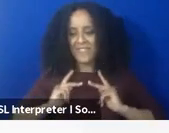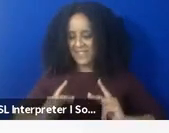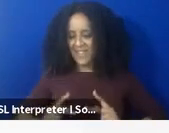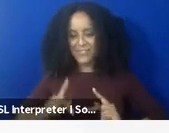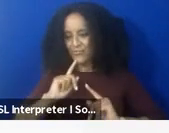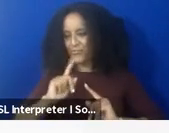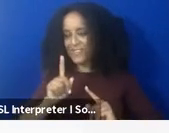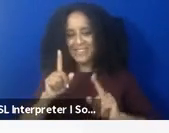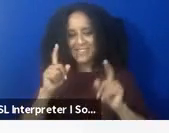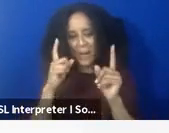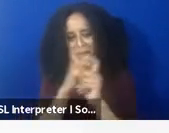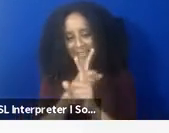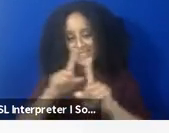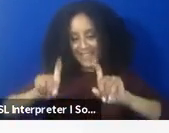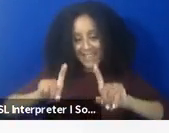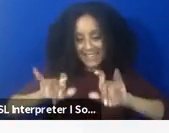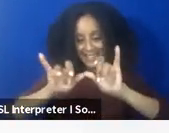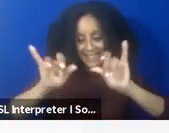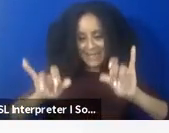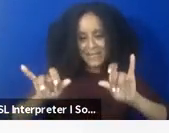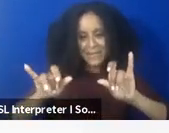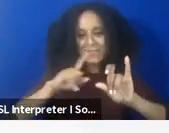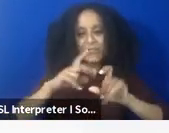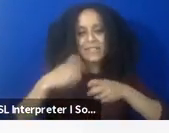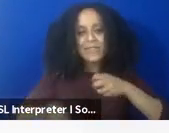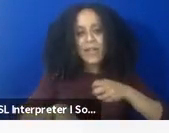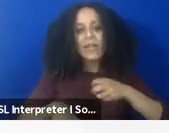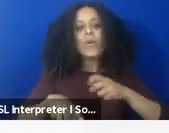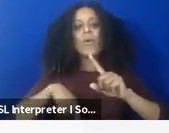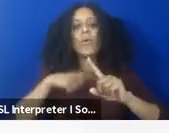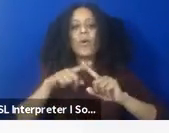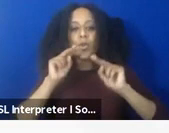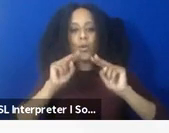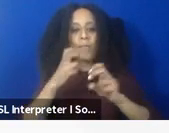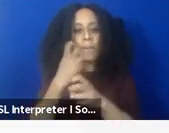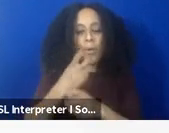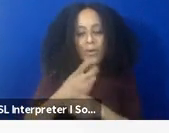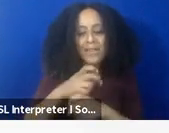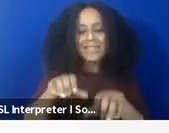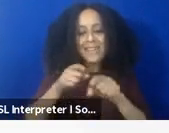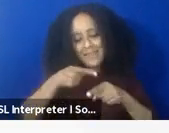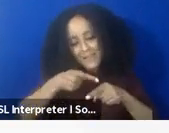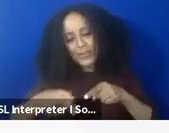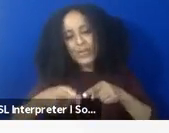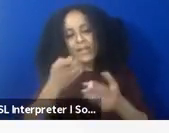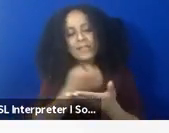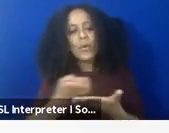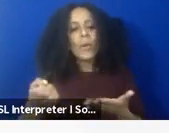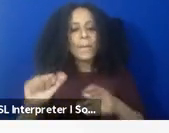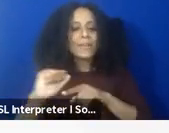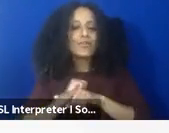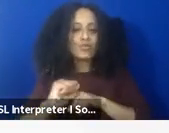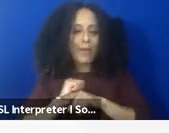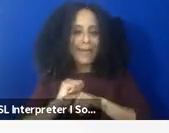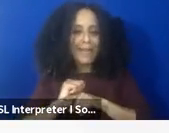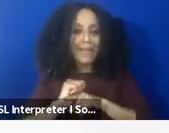And testing this system is very difficult because of the way it's housed within the temporal bone, and it takes specialized equipment and training. With